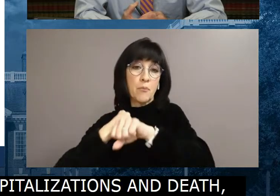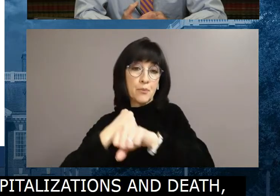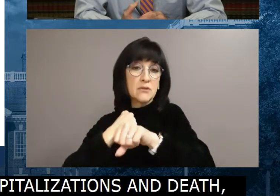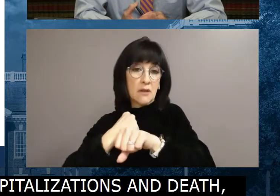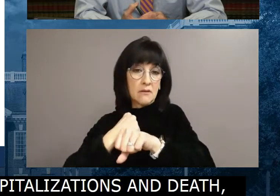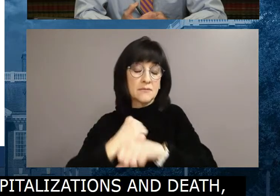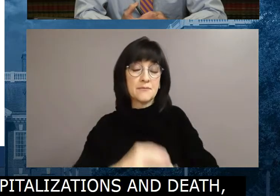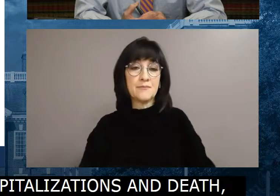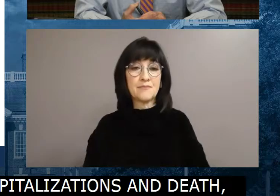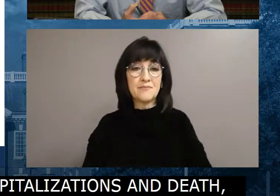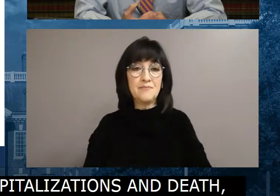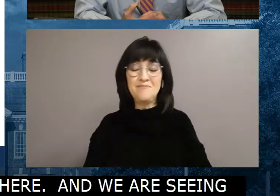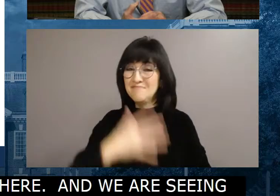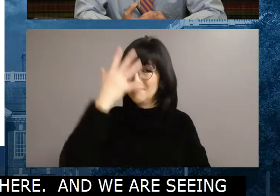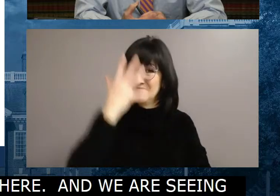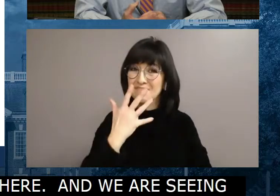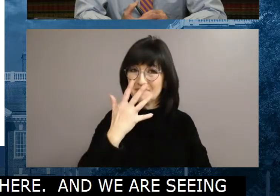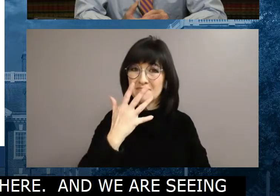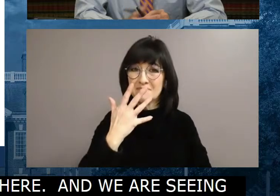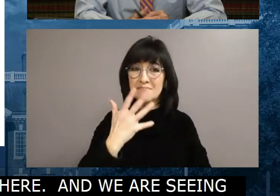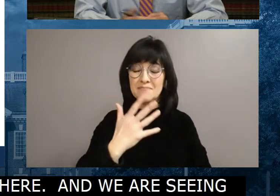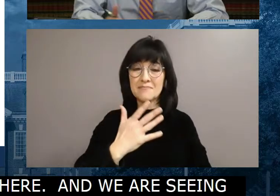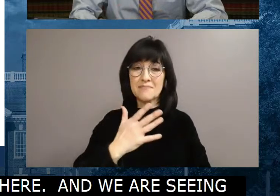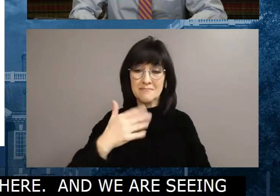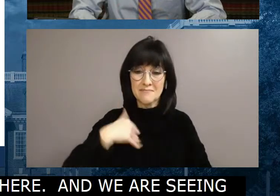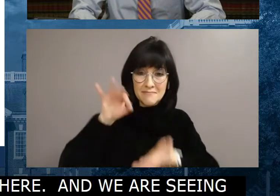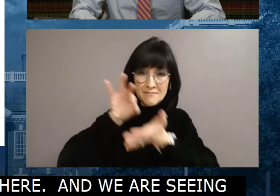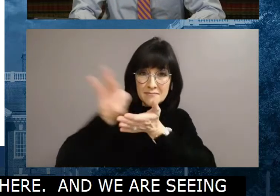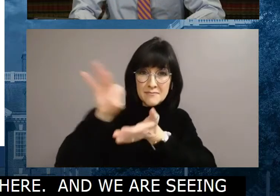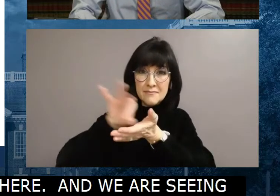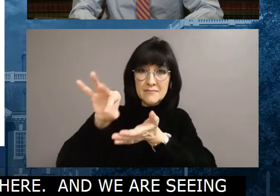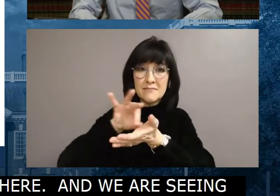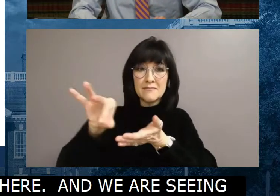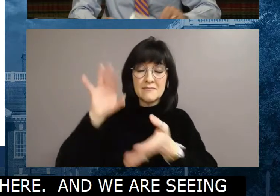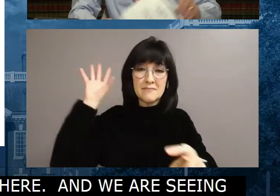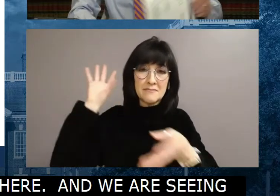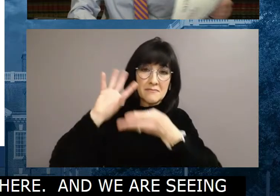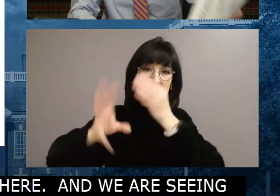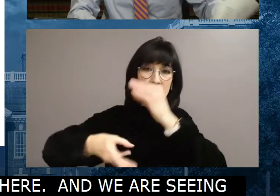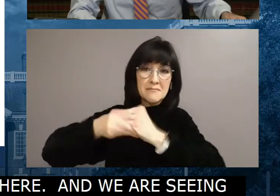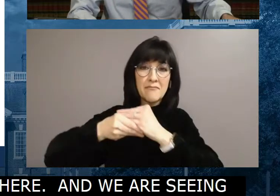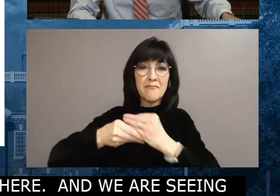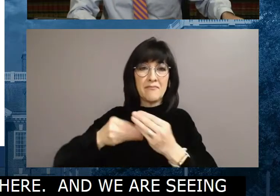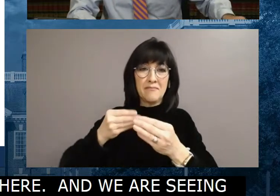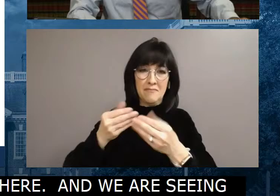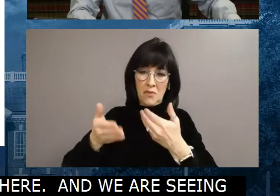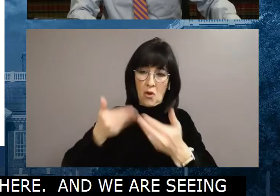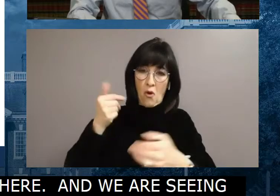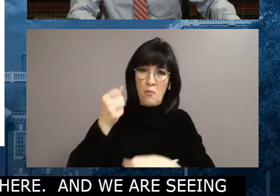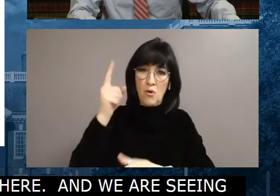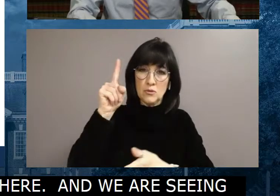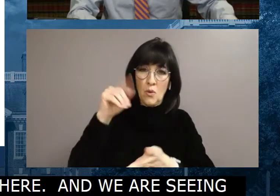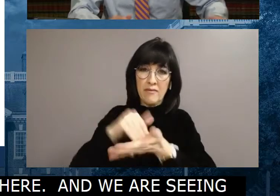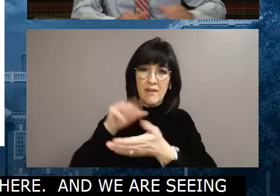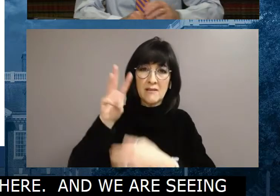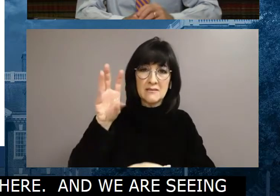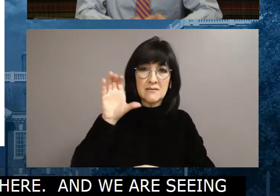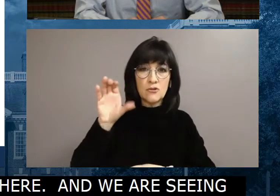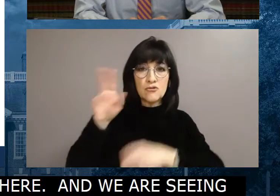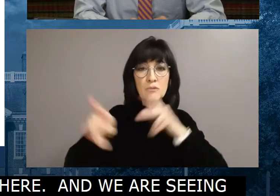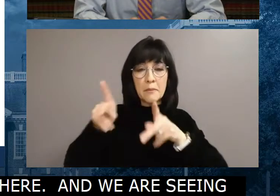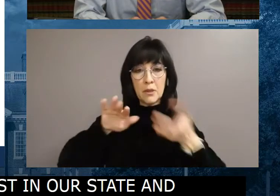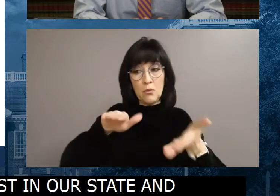almost 1,600 lives lost in our state, friends and families, everyone. We continue to test